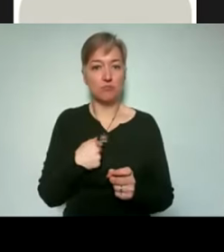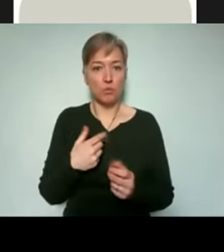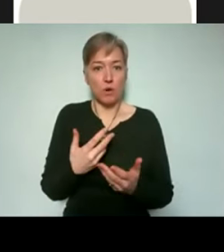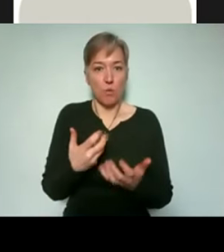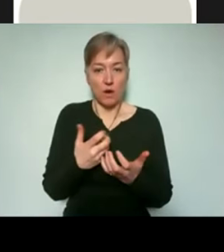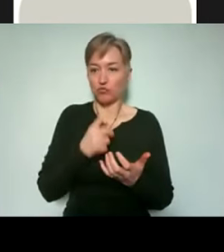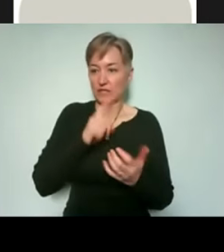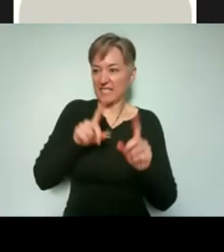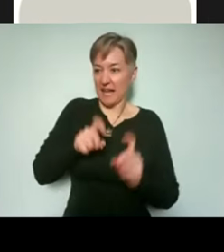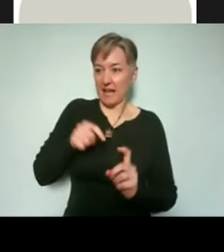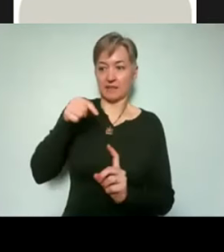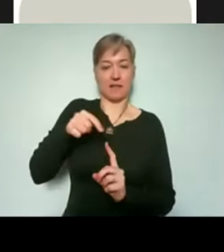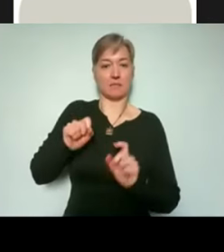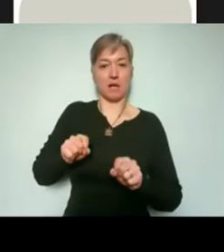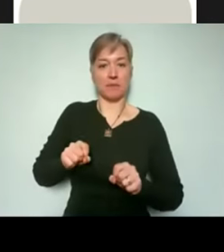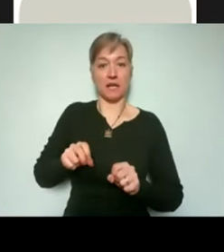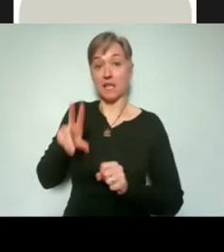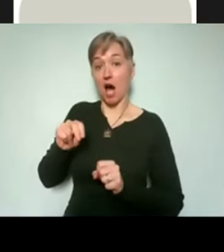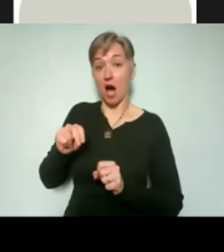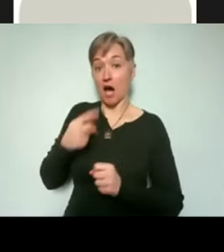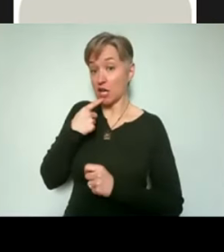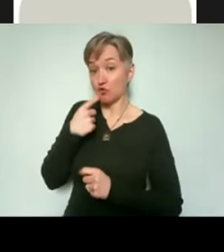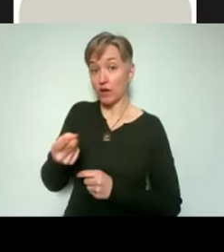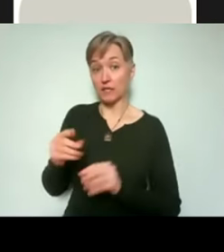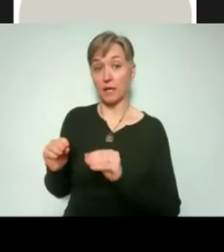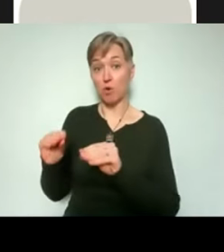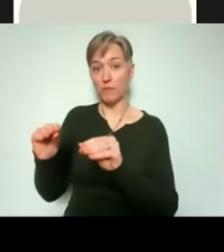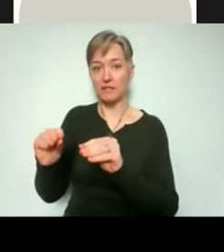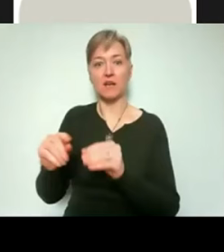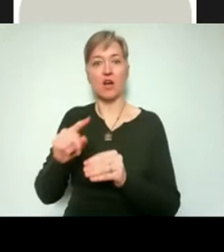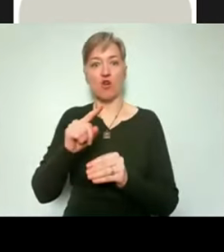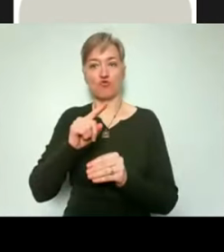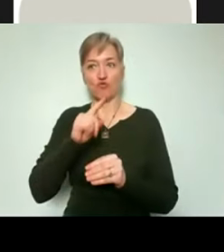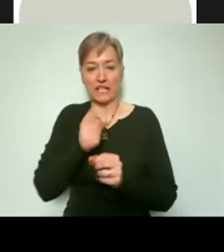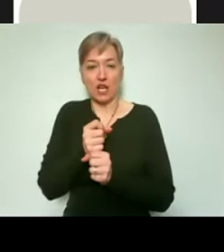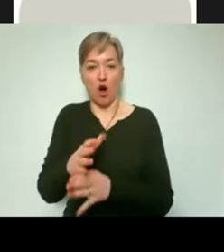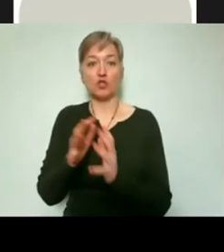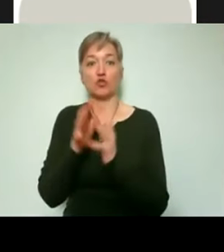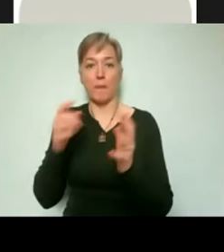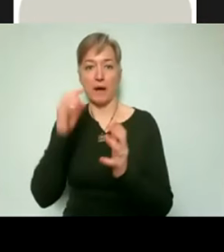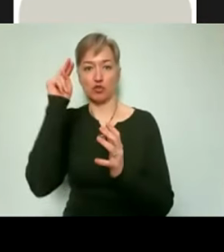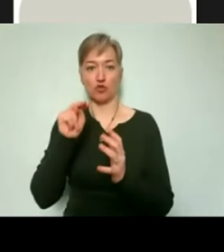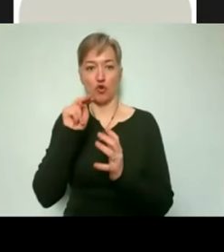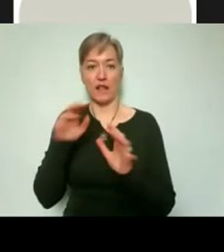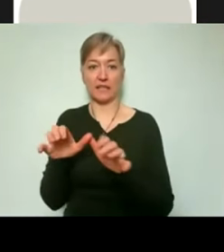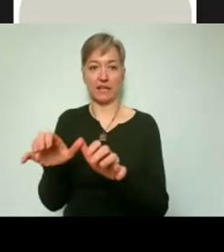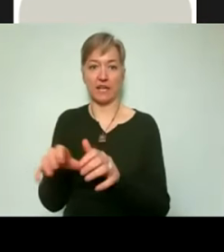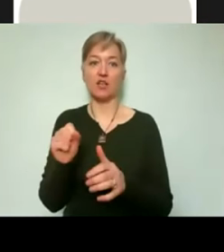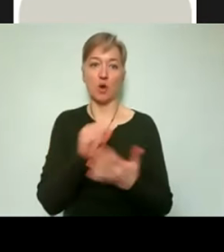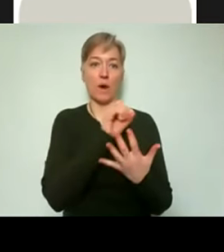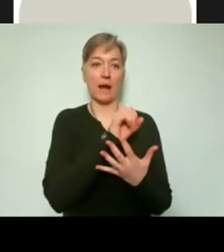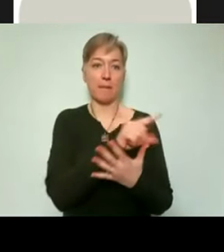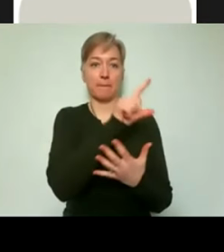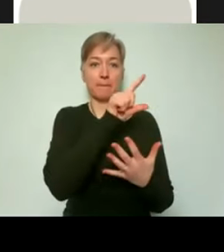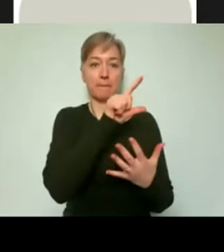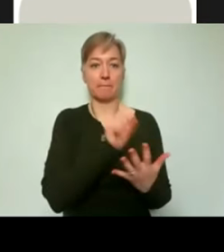this possibility that uninstructed movements are accounting for so much neural activity. So we said, great, let's go back. We're going to kick out the regressors one by